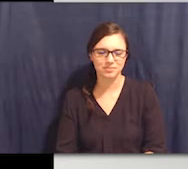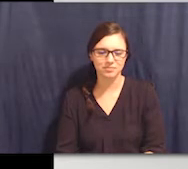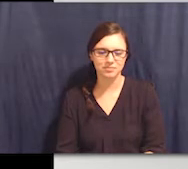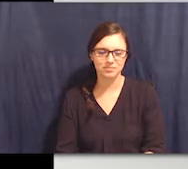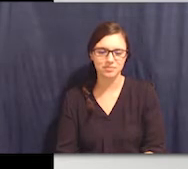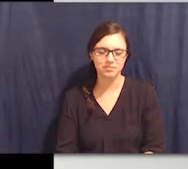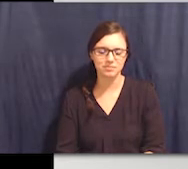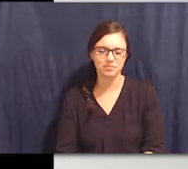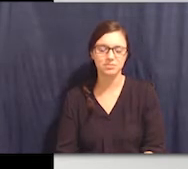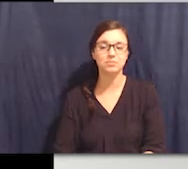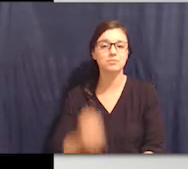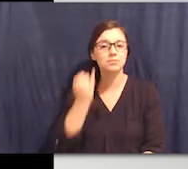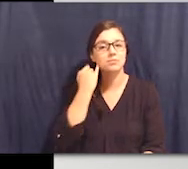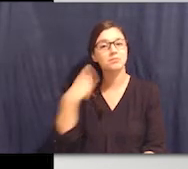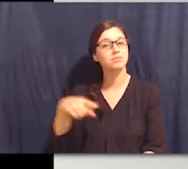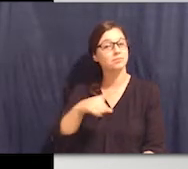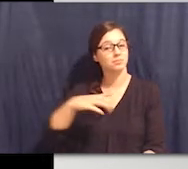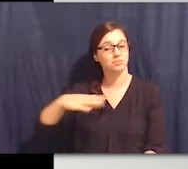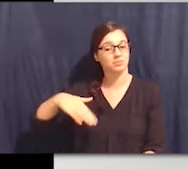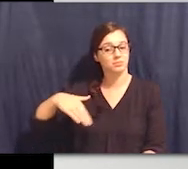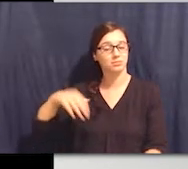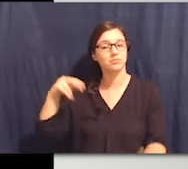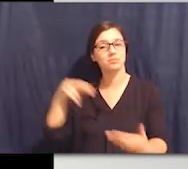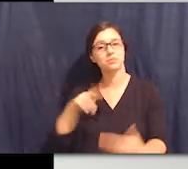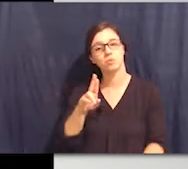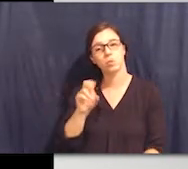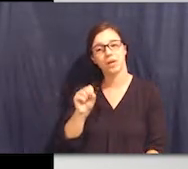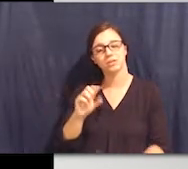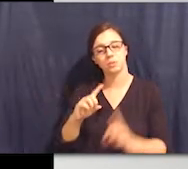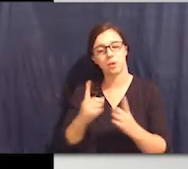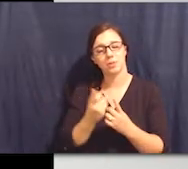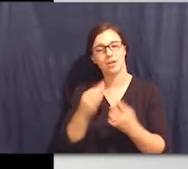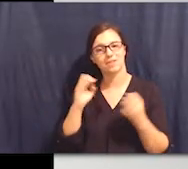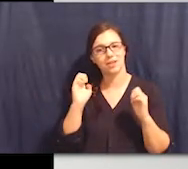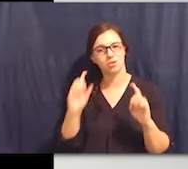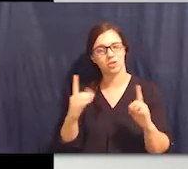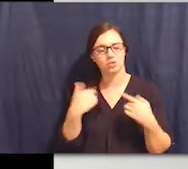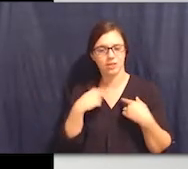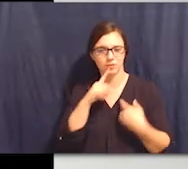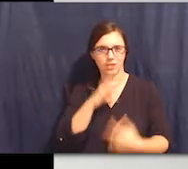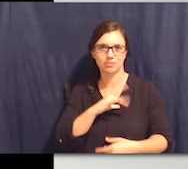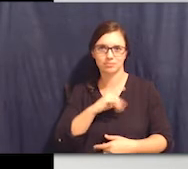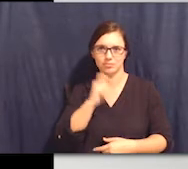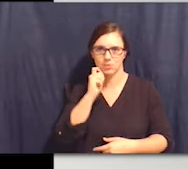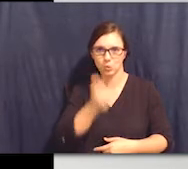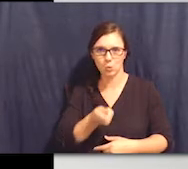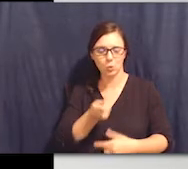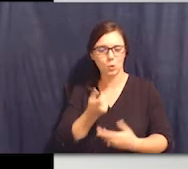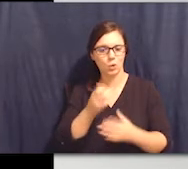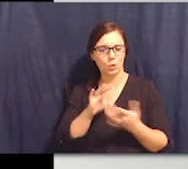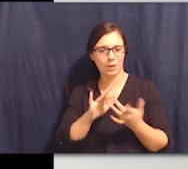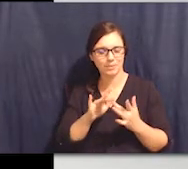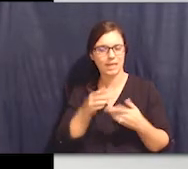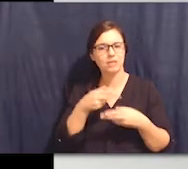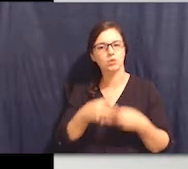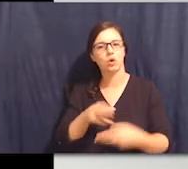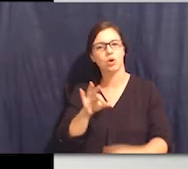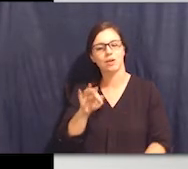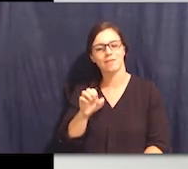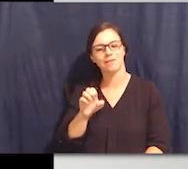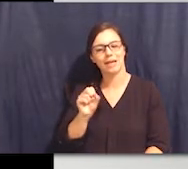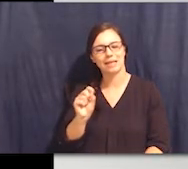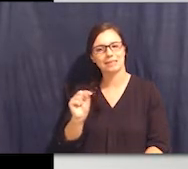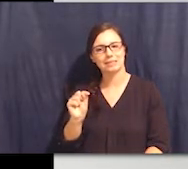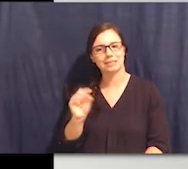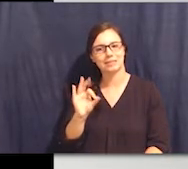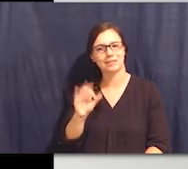So if you haven't had a chance to visit, the U.S. Department of Education has this really cool website called Fast Facts. And